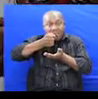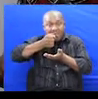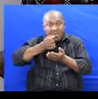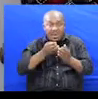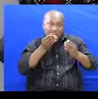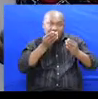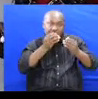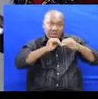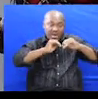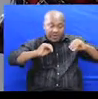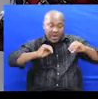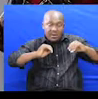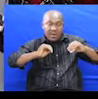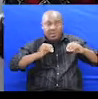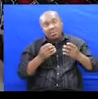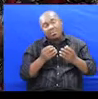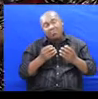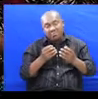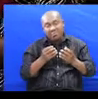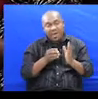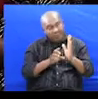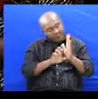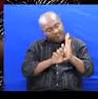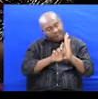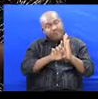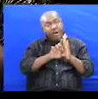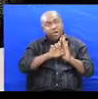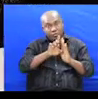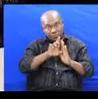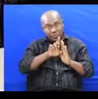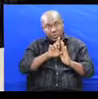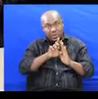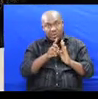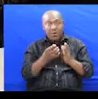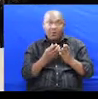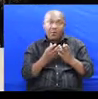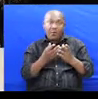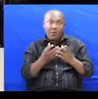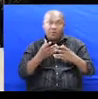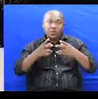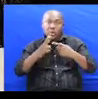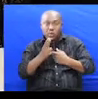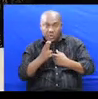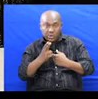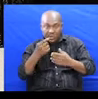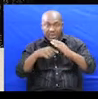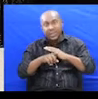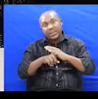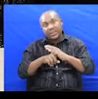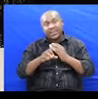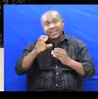divided by the volume of a solution in decimeter cubic, divided by